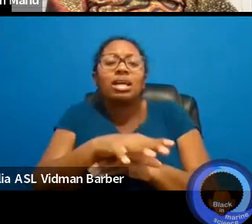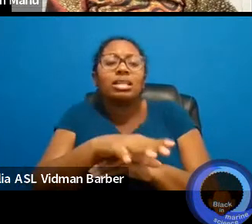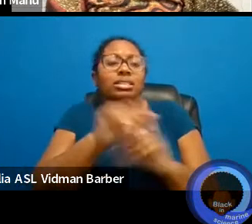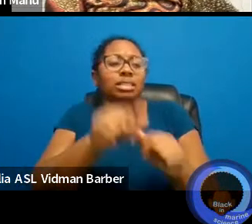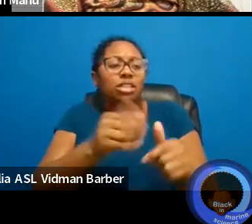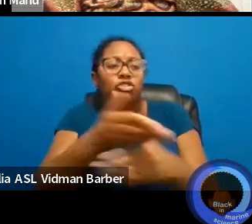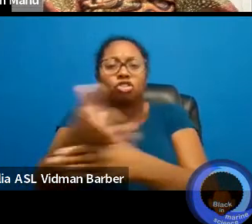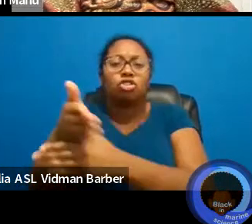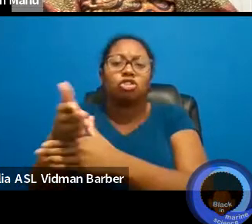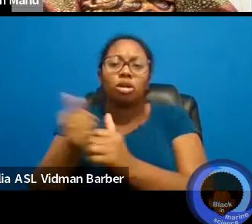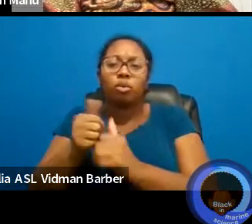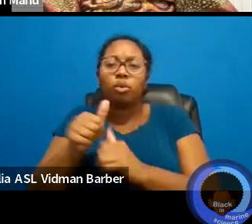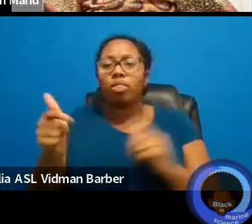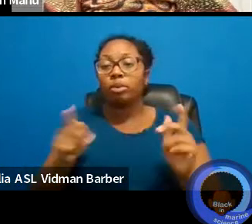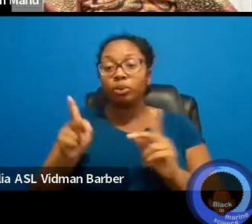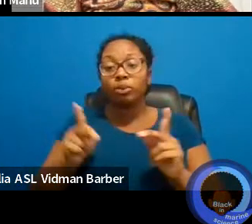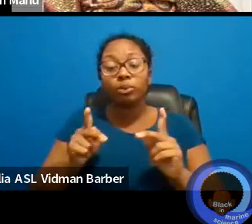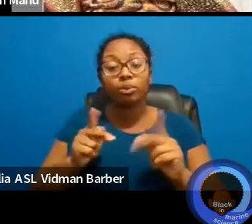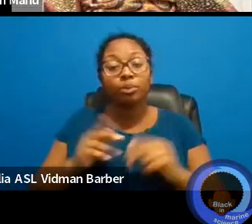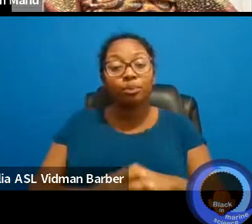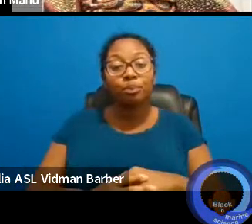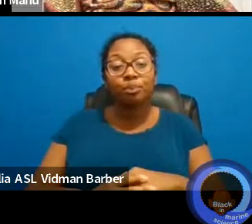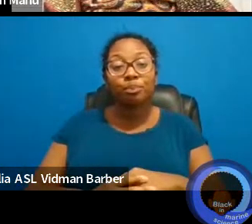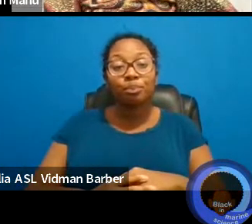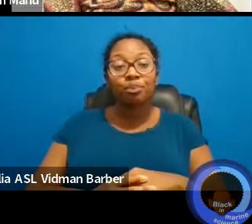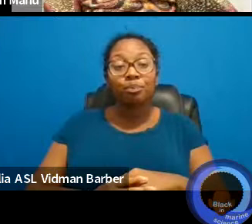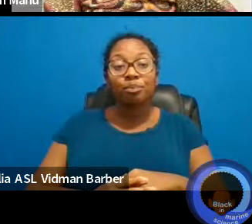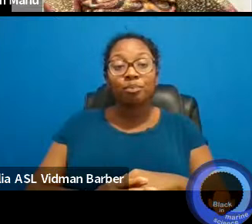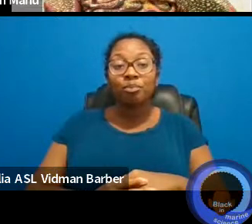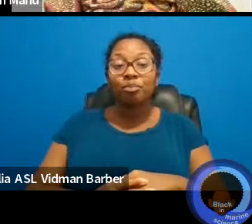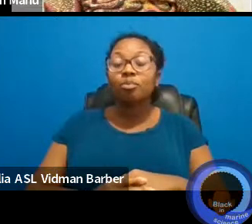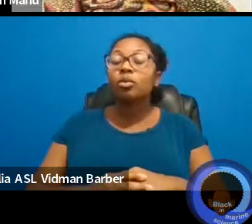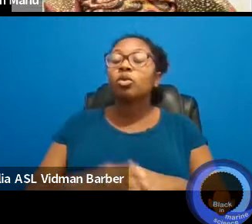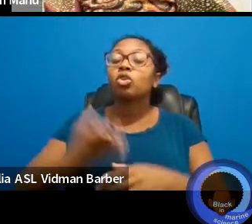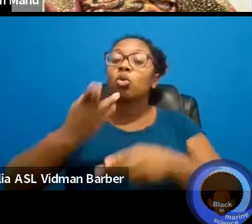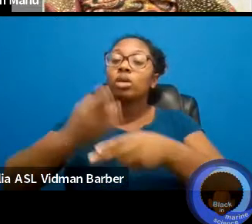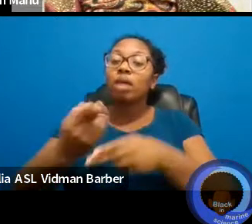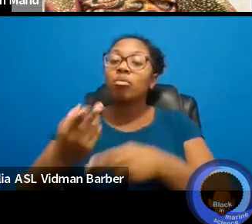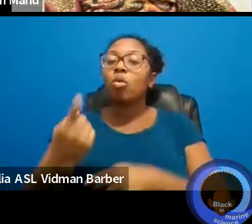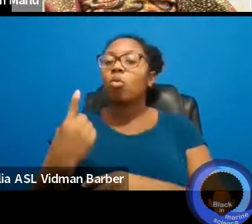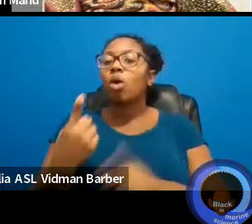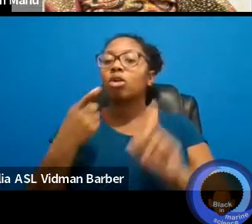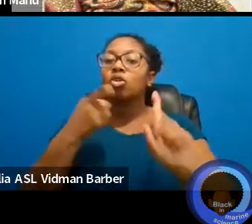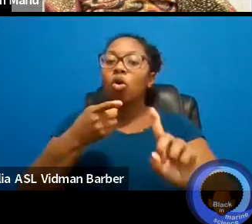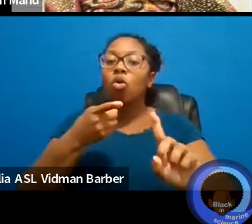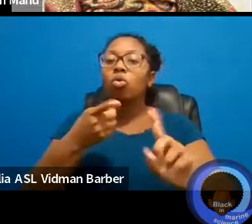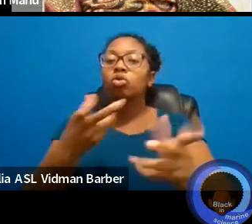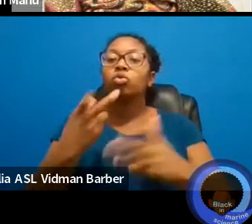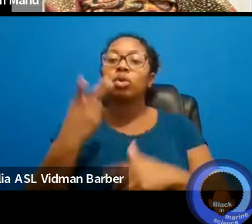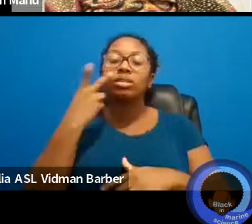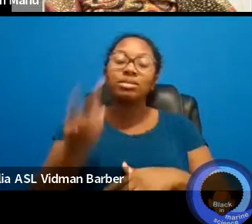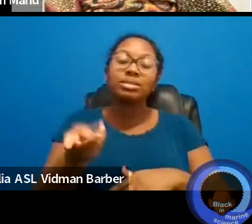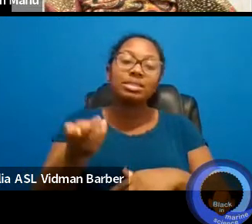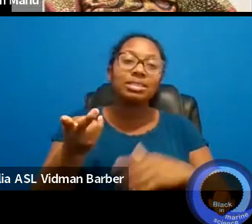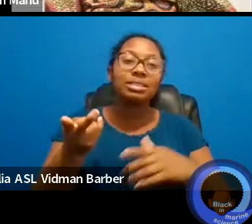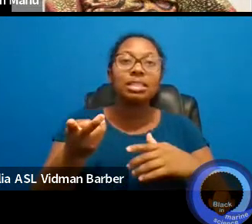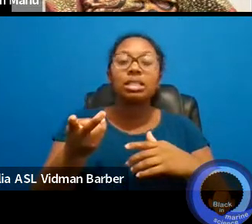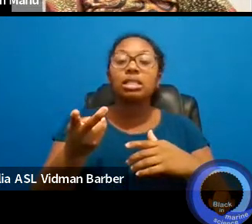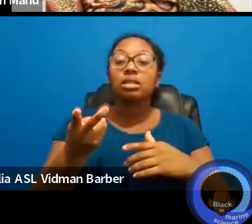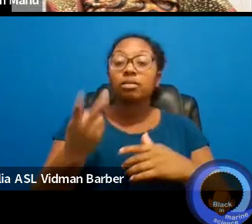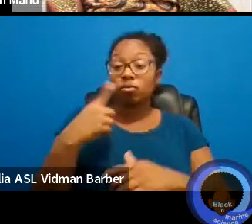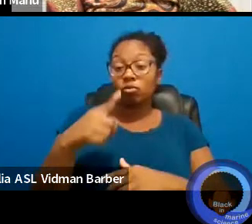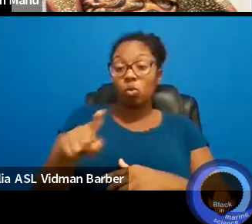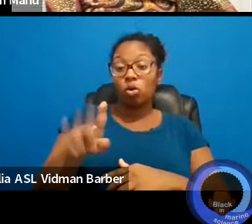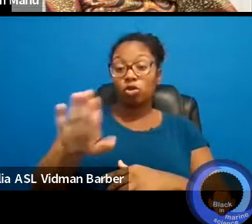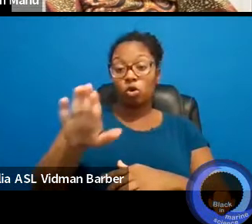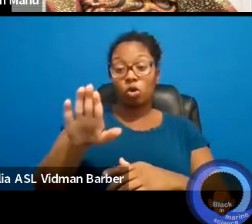our footsteps. So name at least one goal you would like to see as a marine